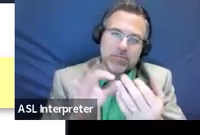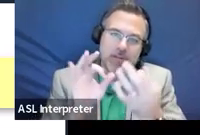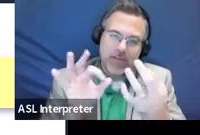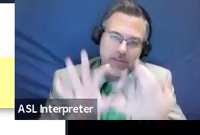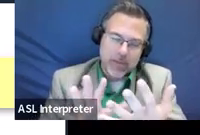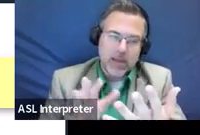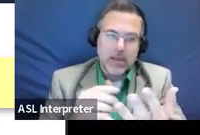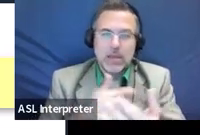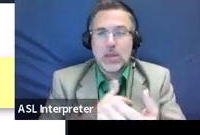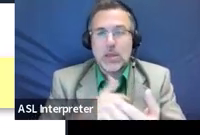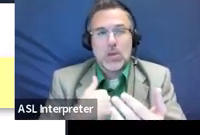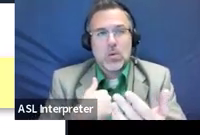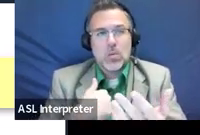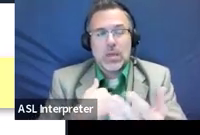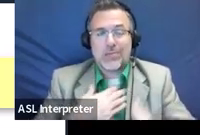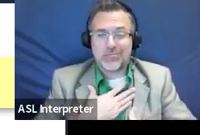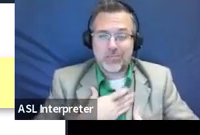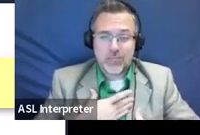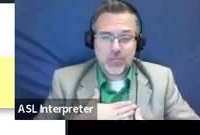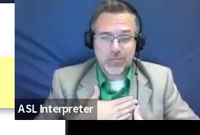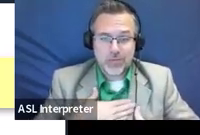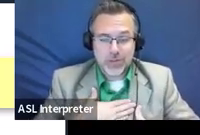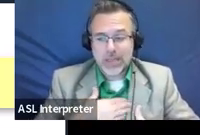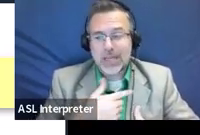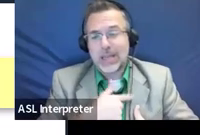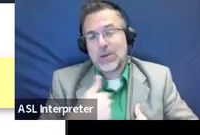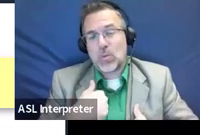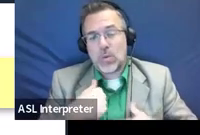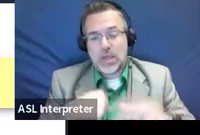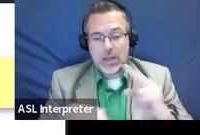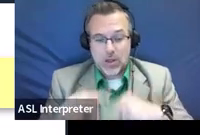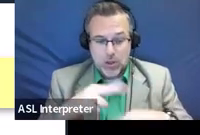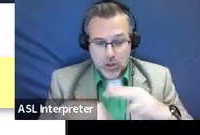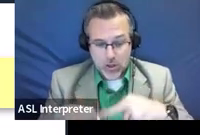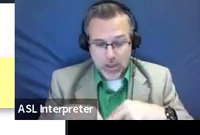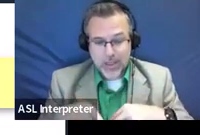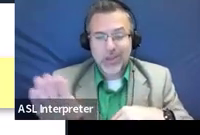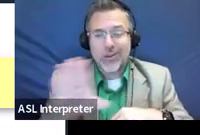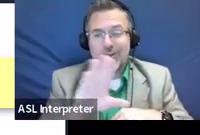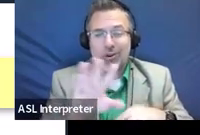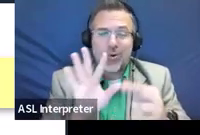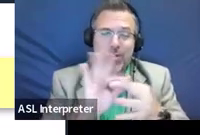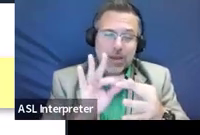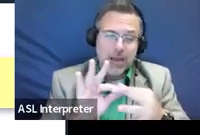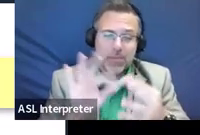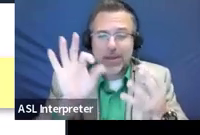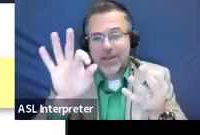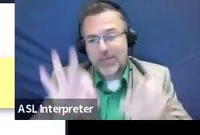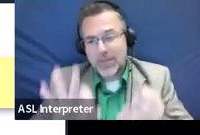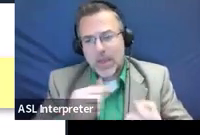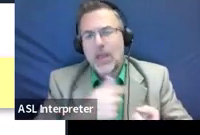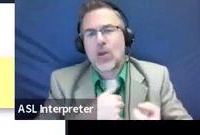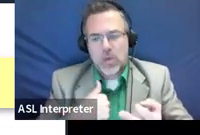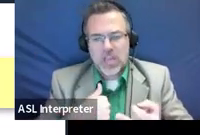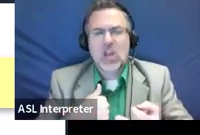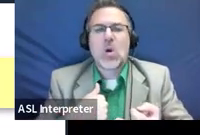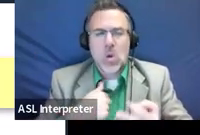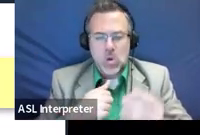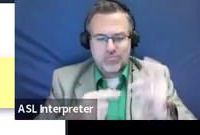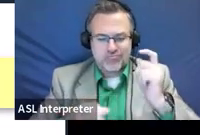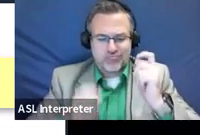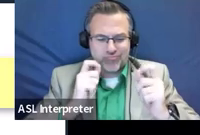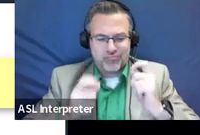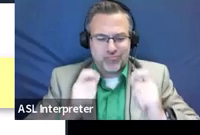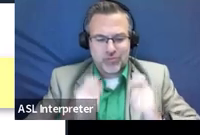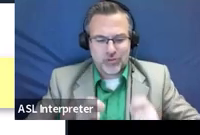it. We take that feedback and apply what we can to make our PD better.